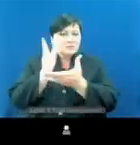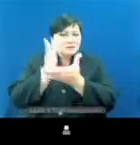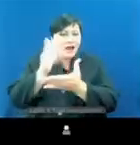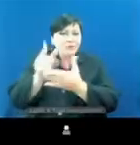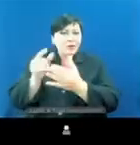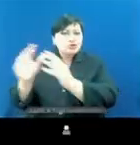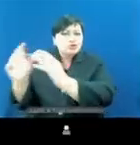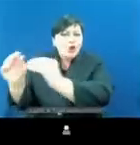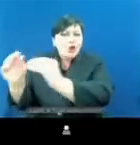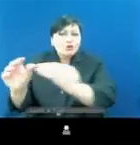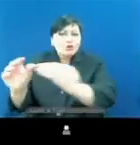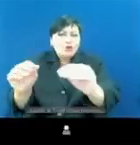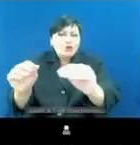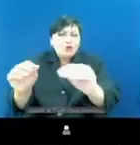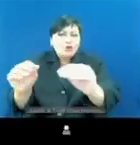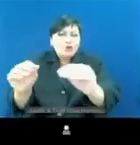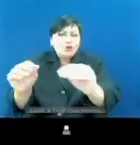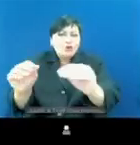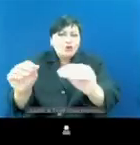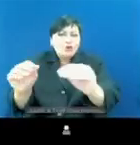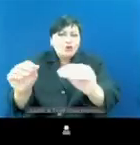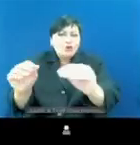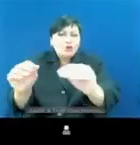if you have any questions